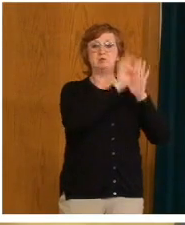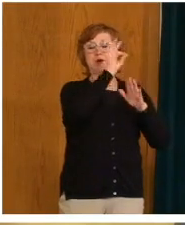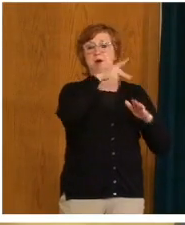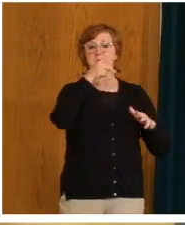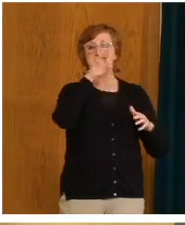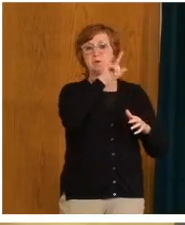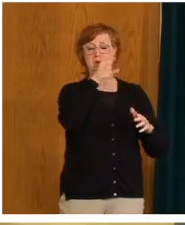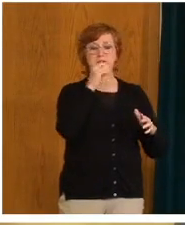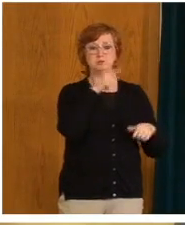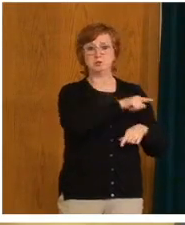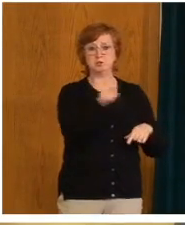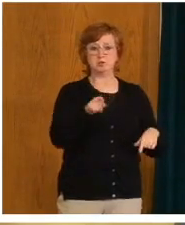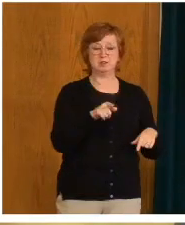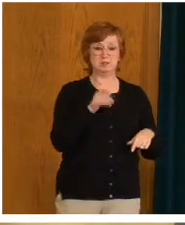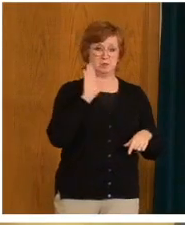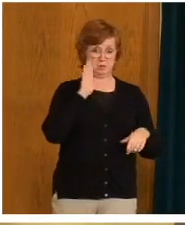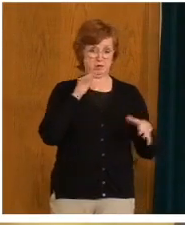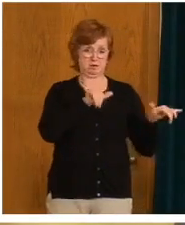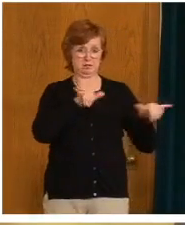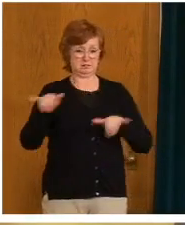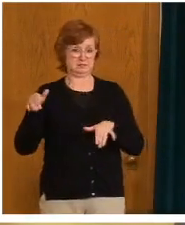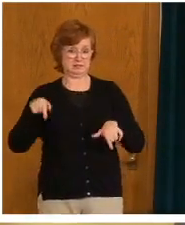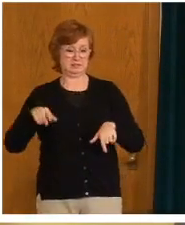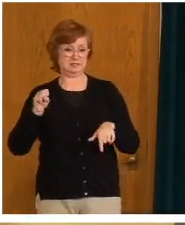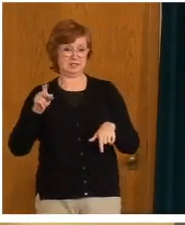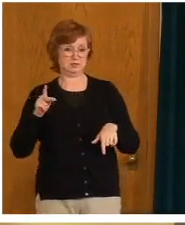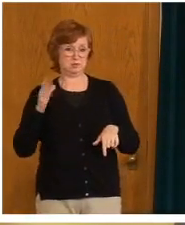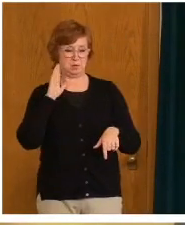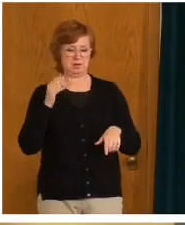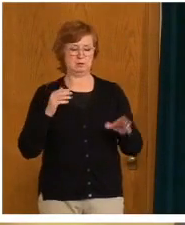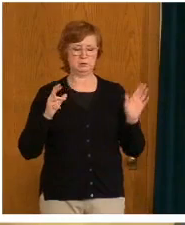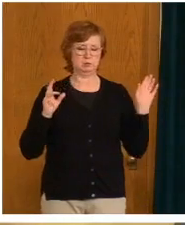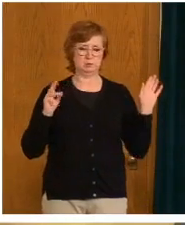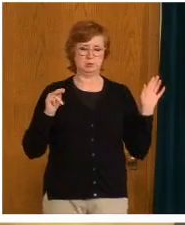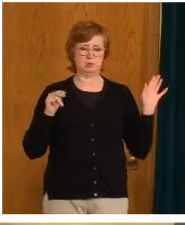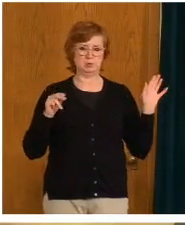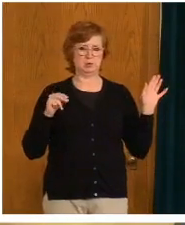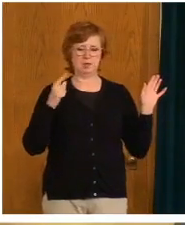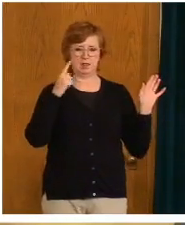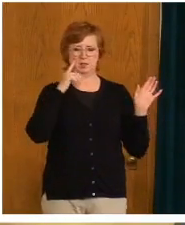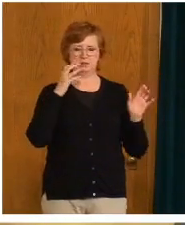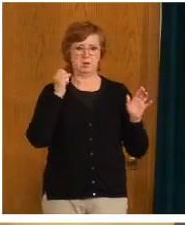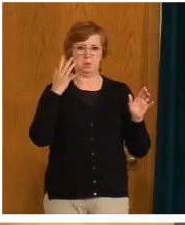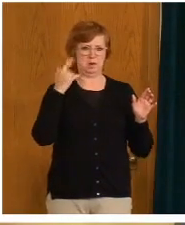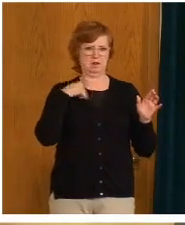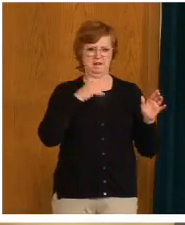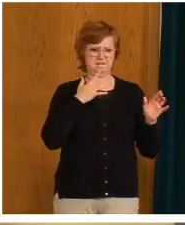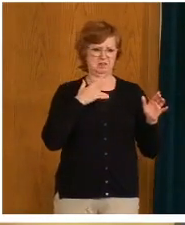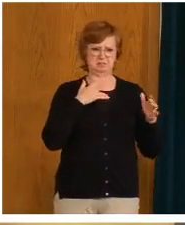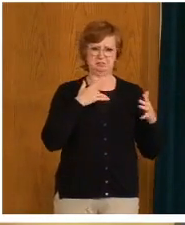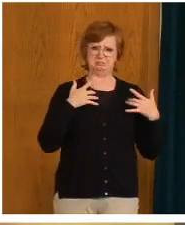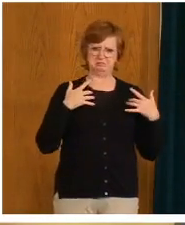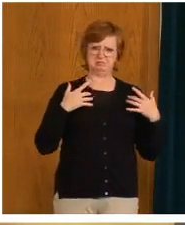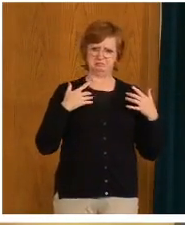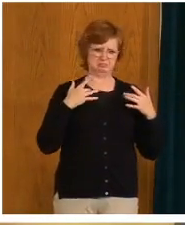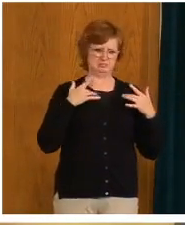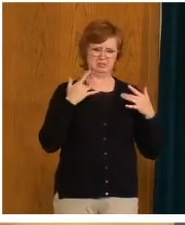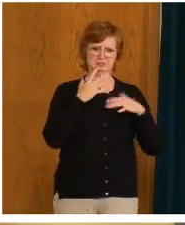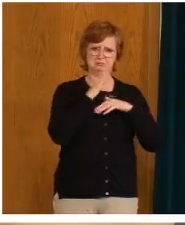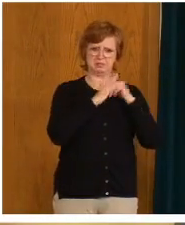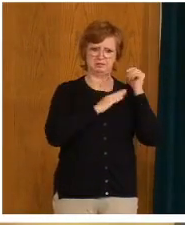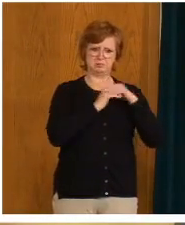remain convinced and hopeful that Saskatchewan uptake is going to be very strong, like it has been and continues to be even